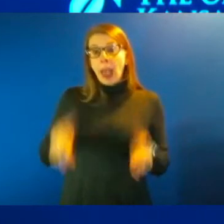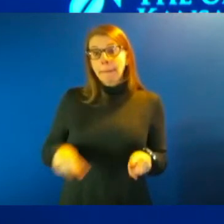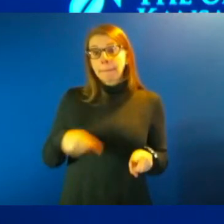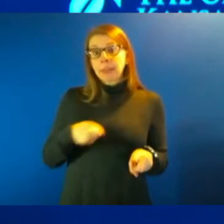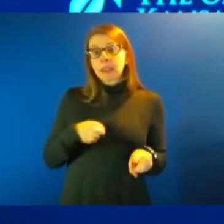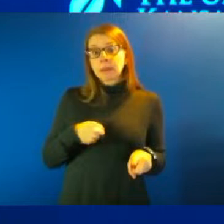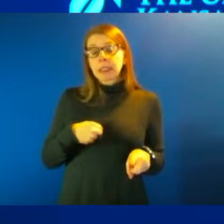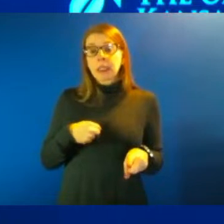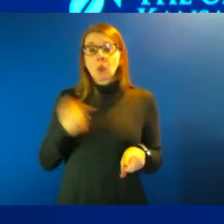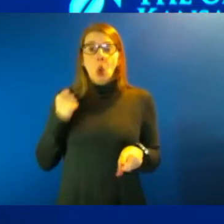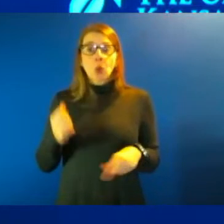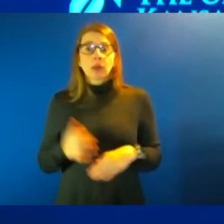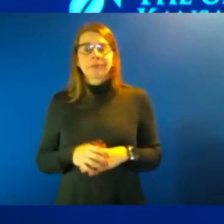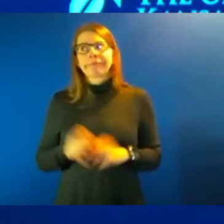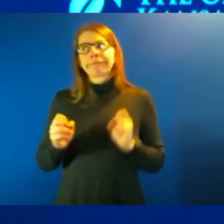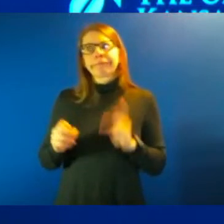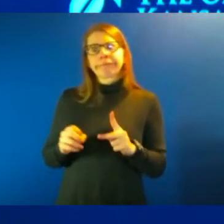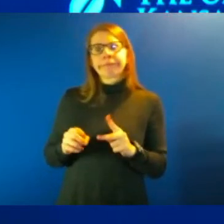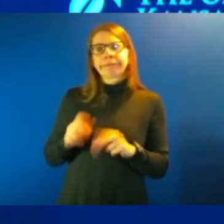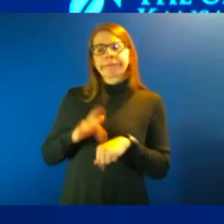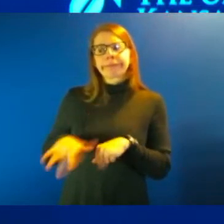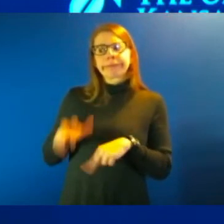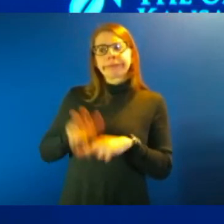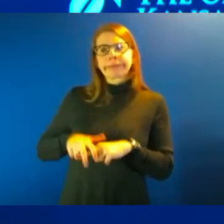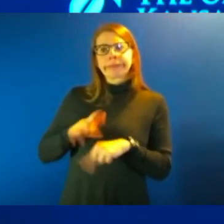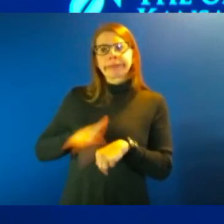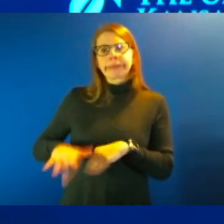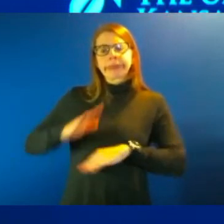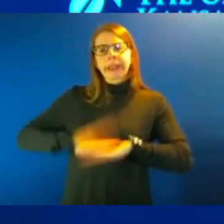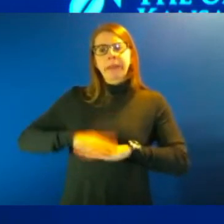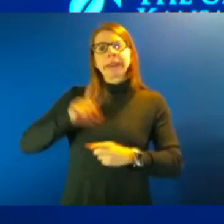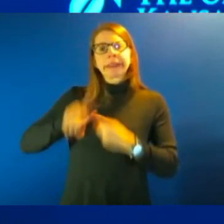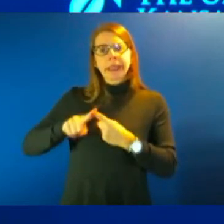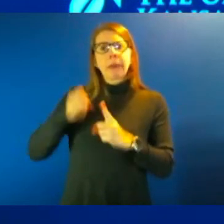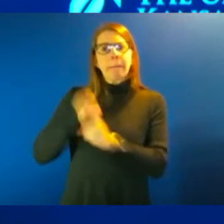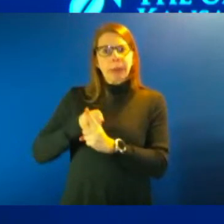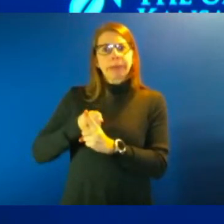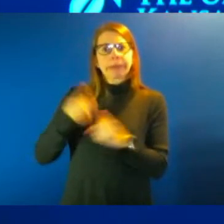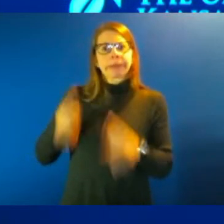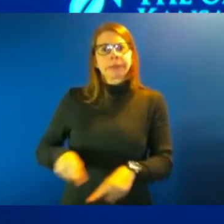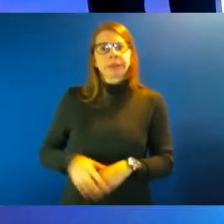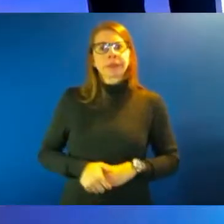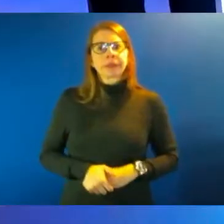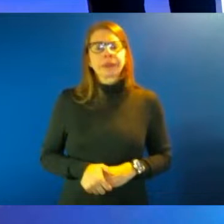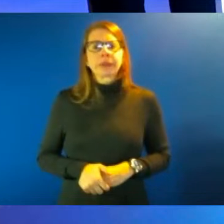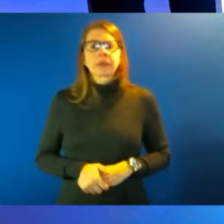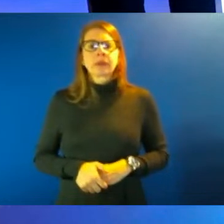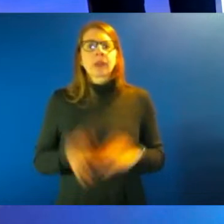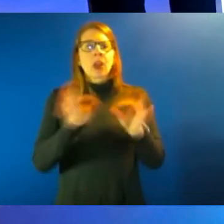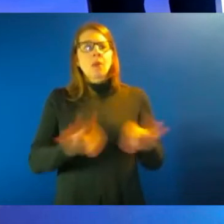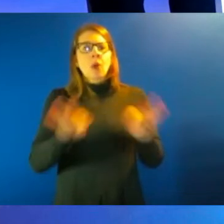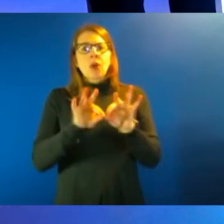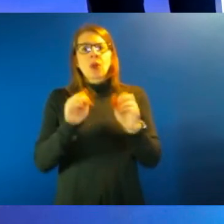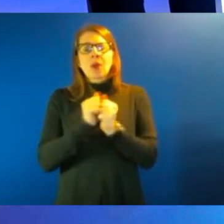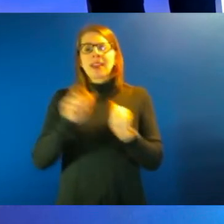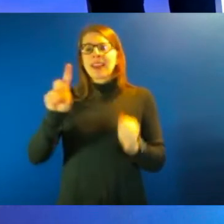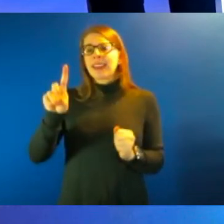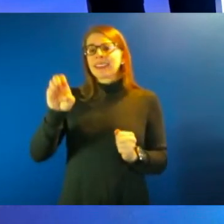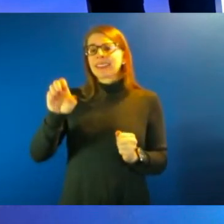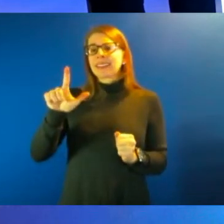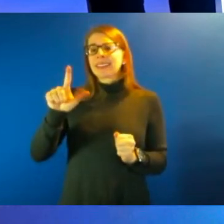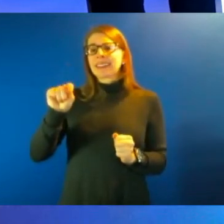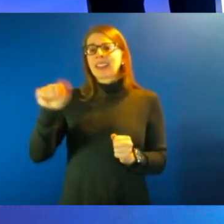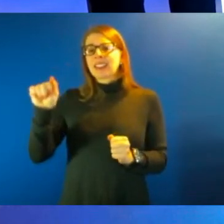okay. Empty chairs and empty tables until it does. Well, and it's important with the Delta variant to remember that this one is so